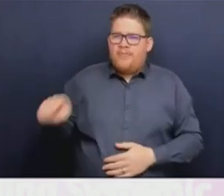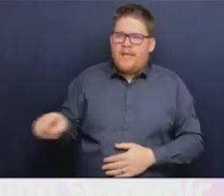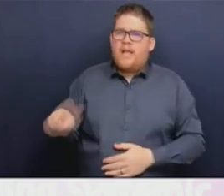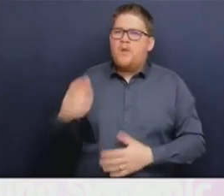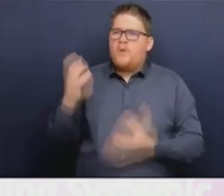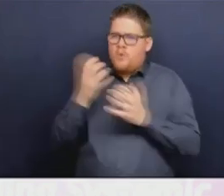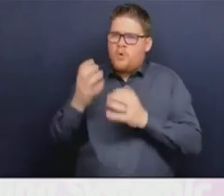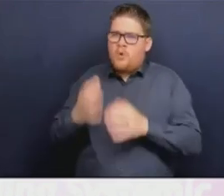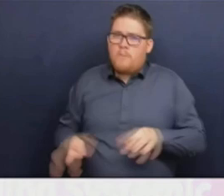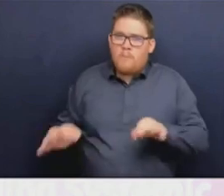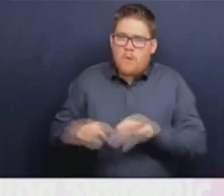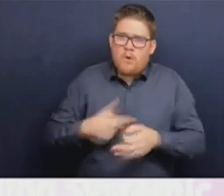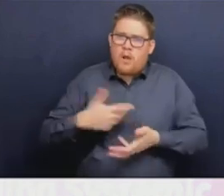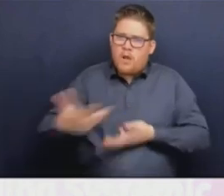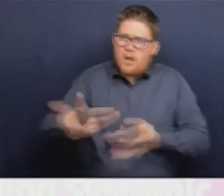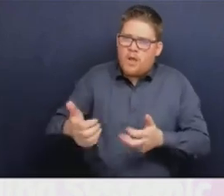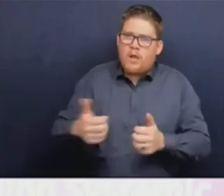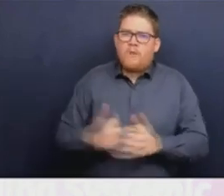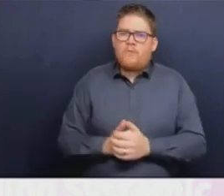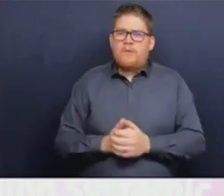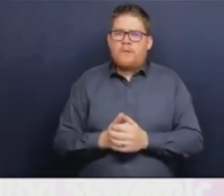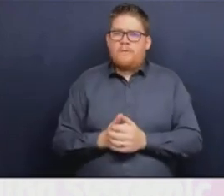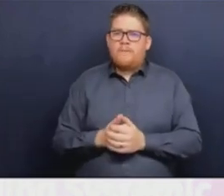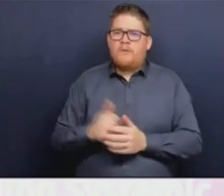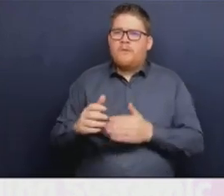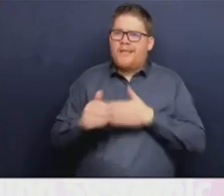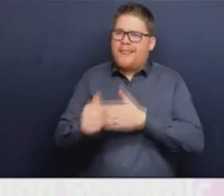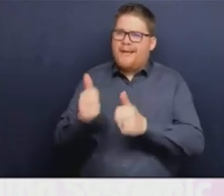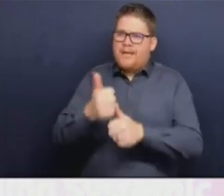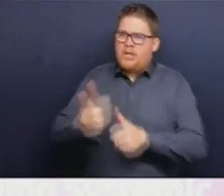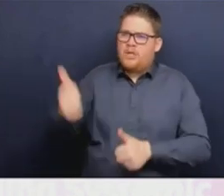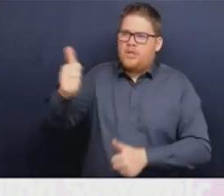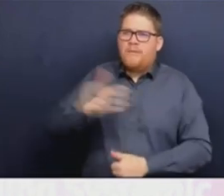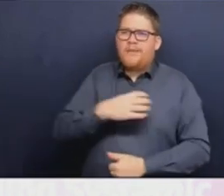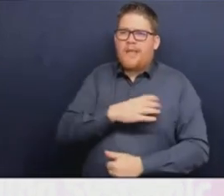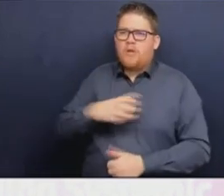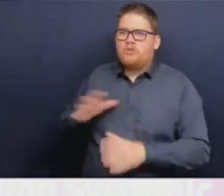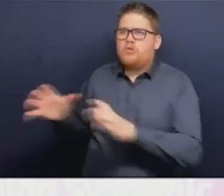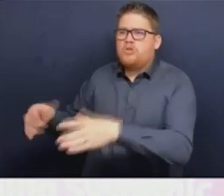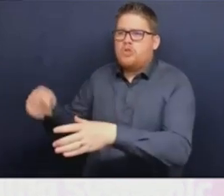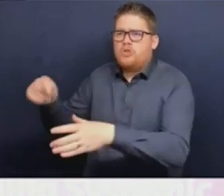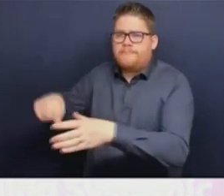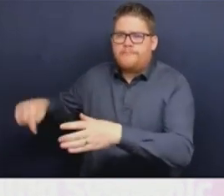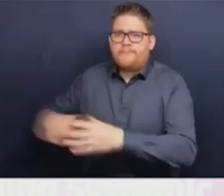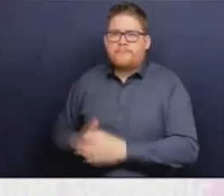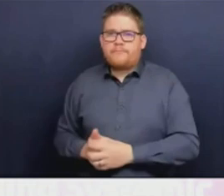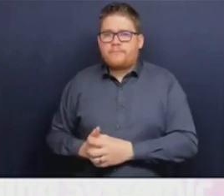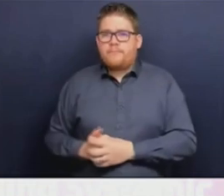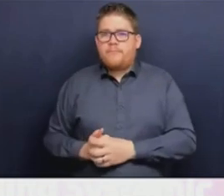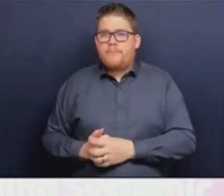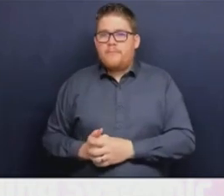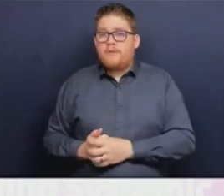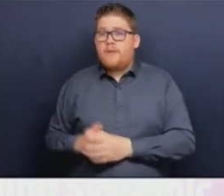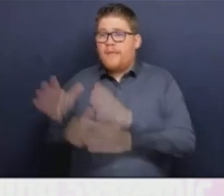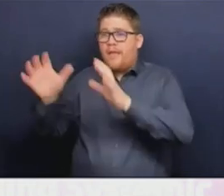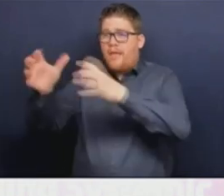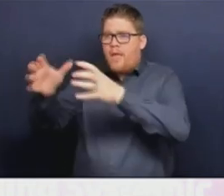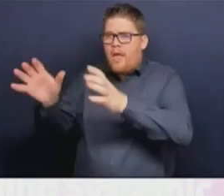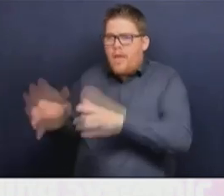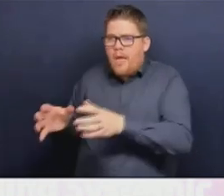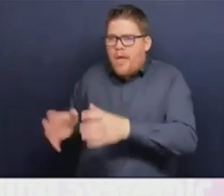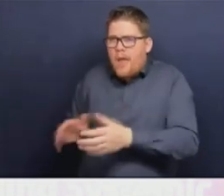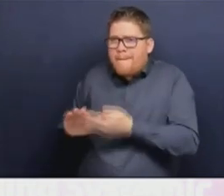with the Leadership Council, but rights and title holders across British Columbia. And there has been an uneven response to